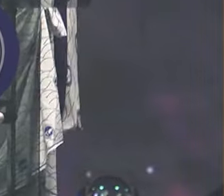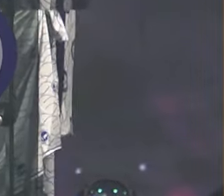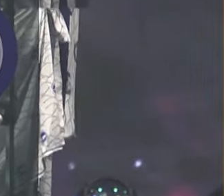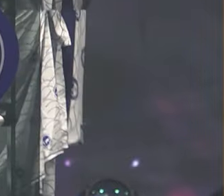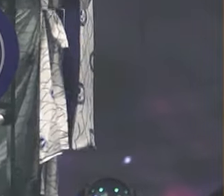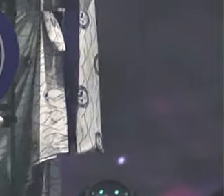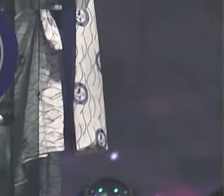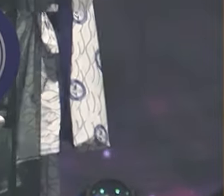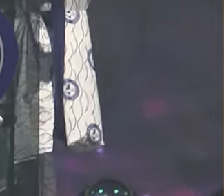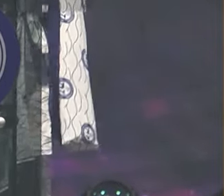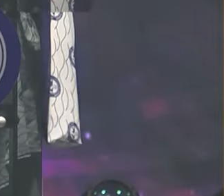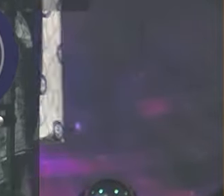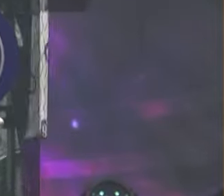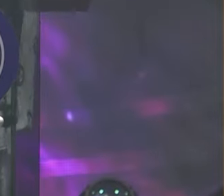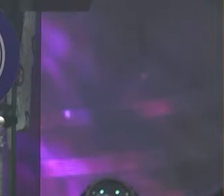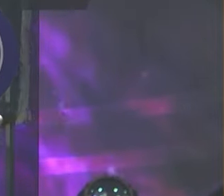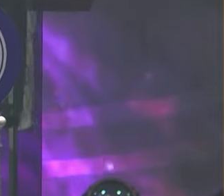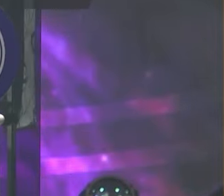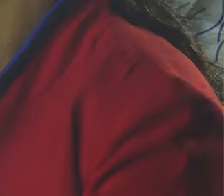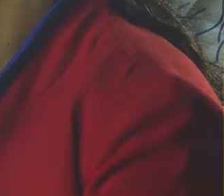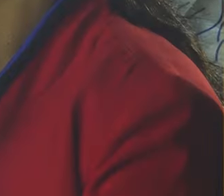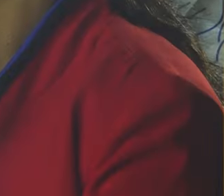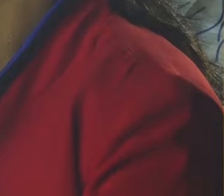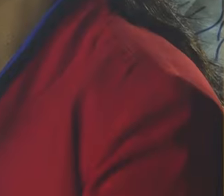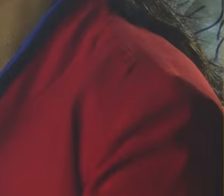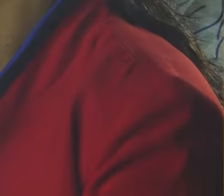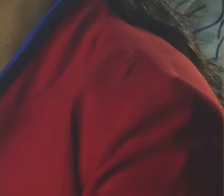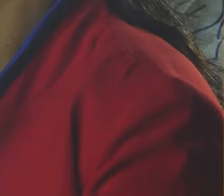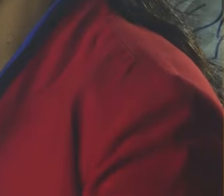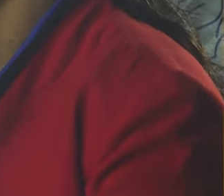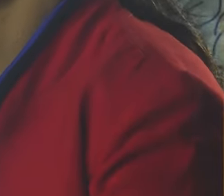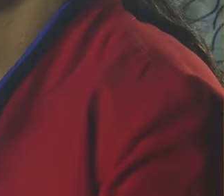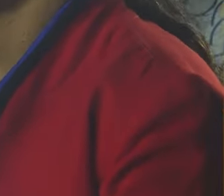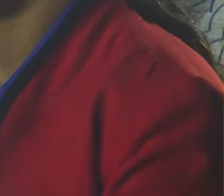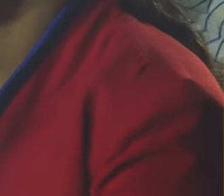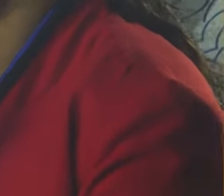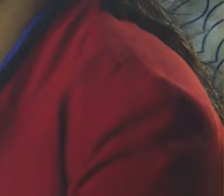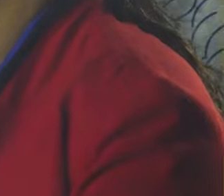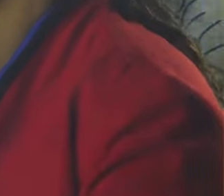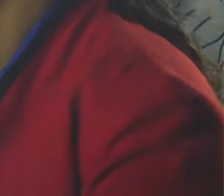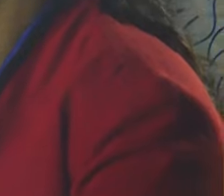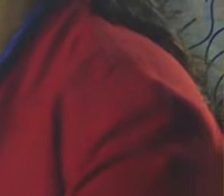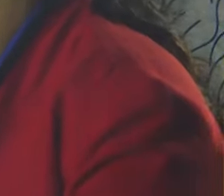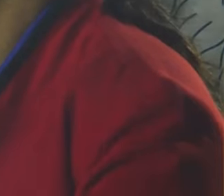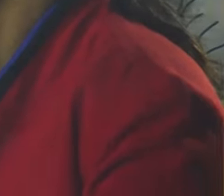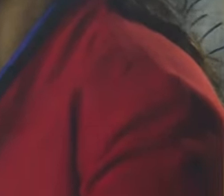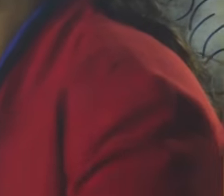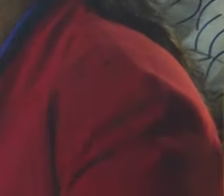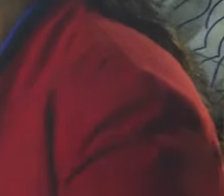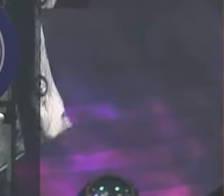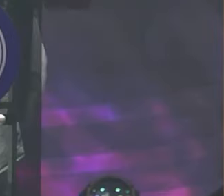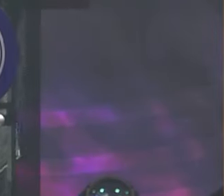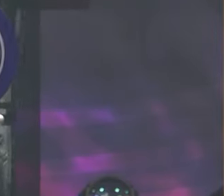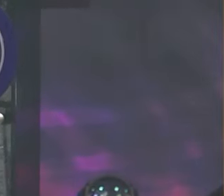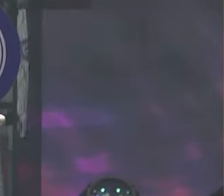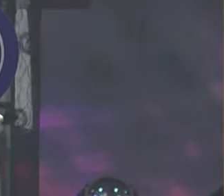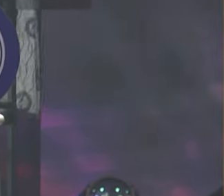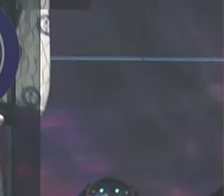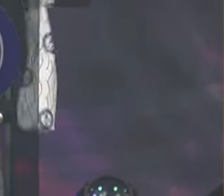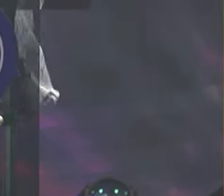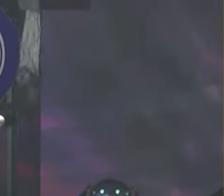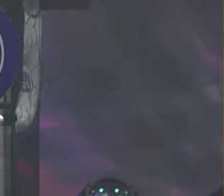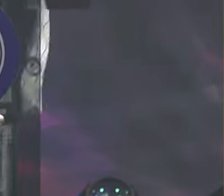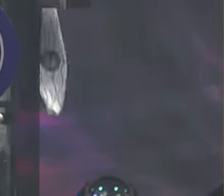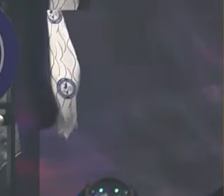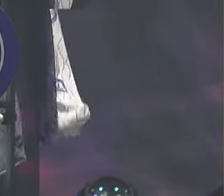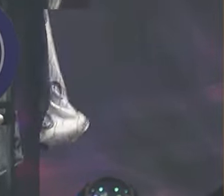I didn't come to destroy. But I came that you might have life. I came with